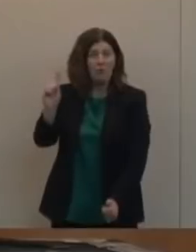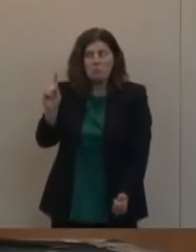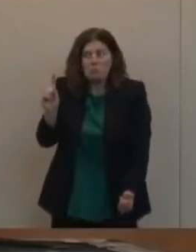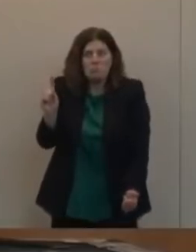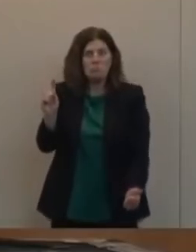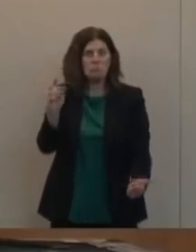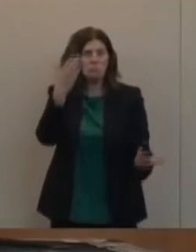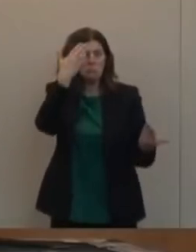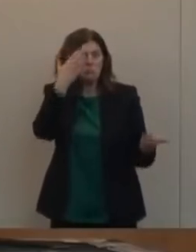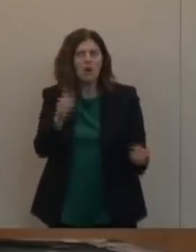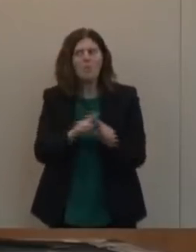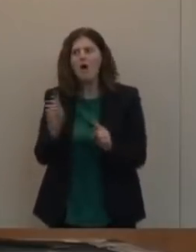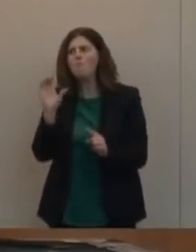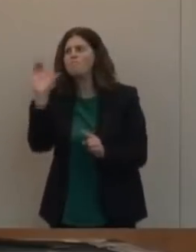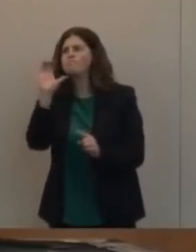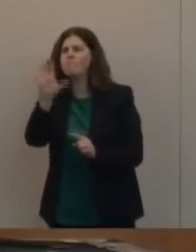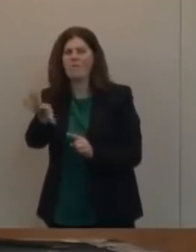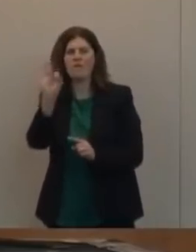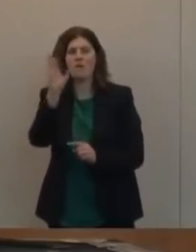those, but we are.